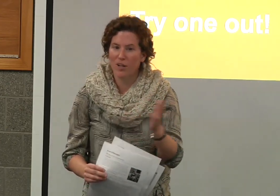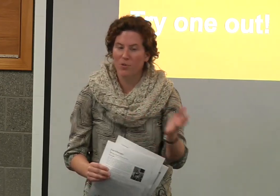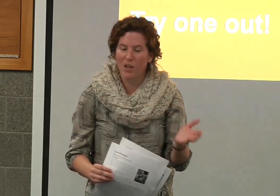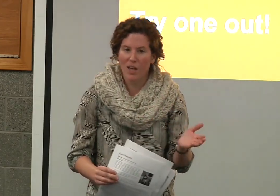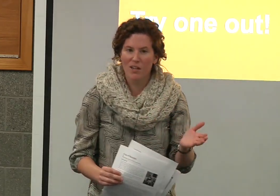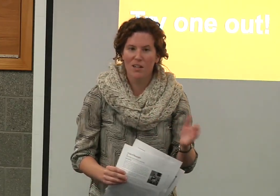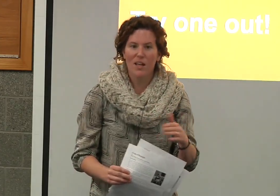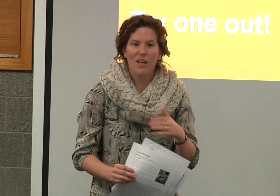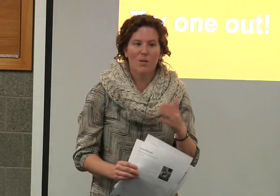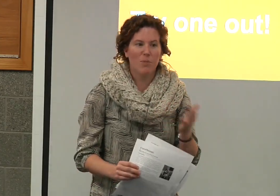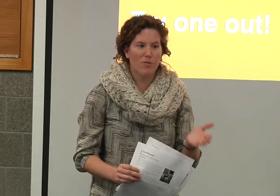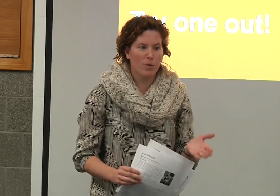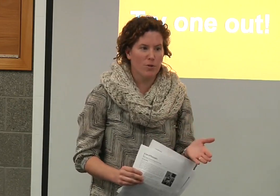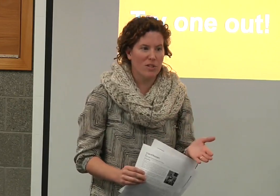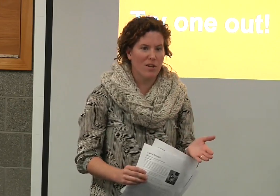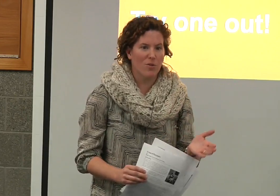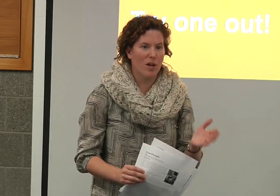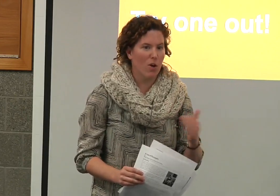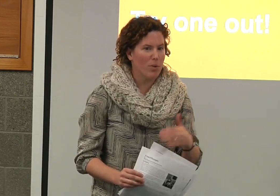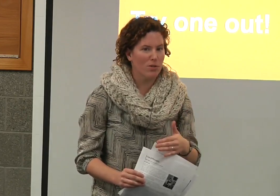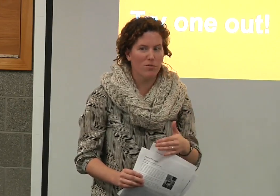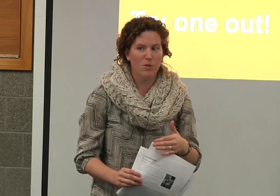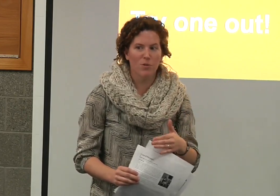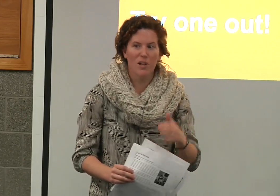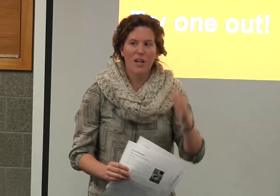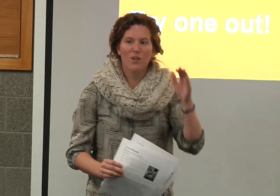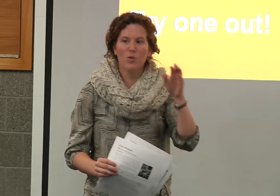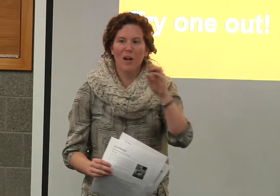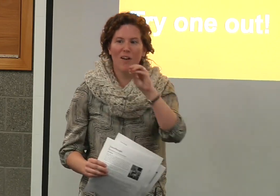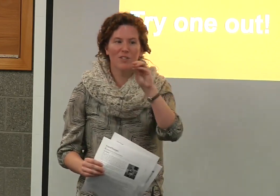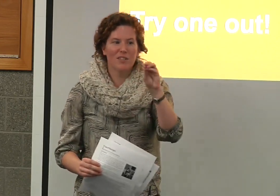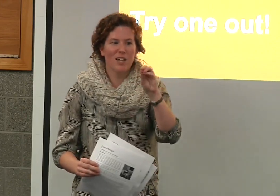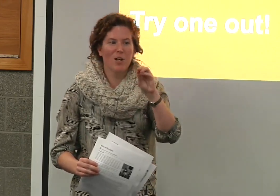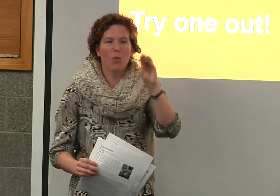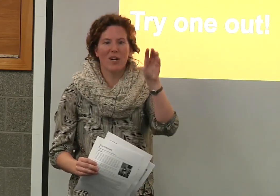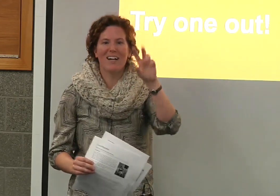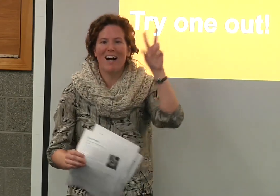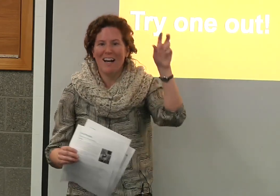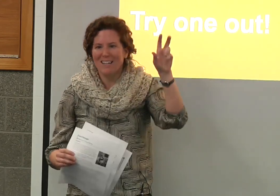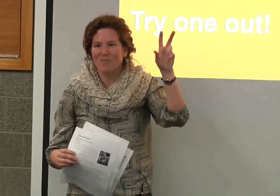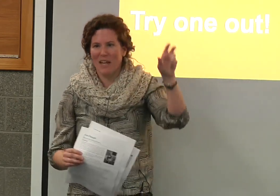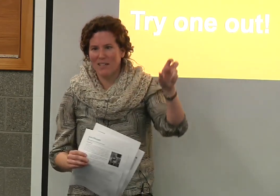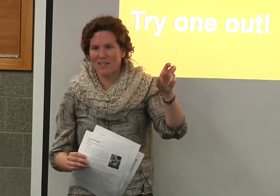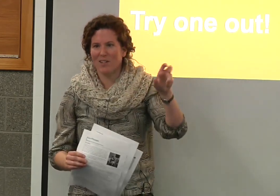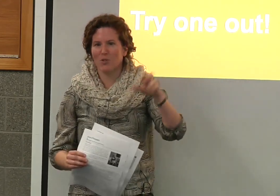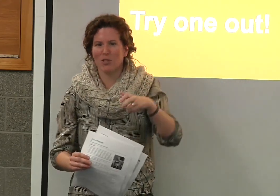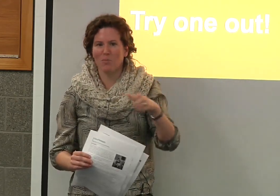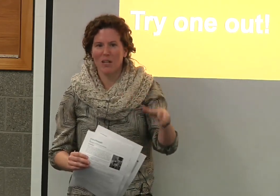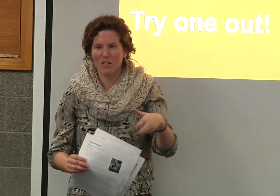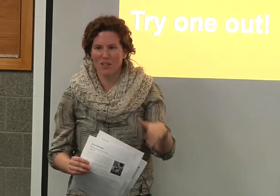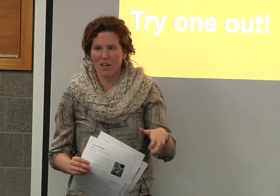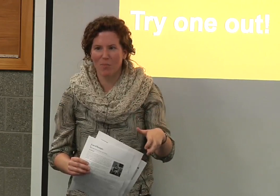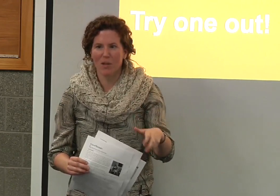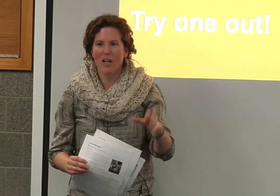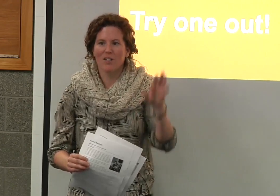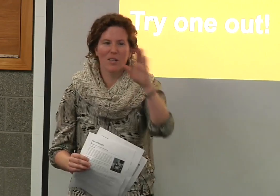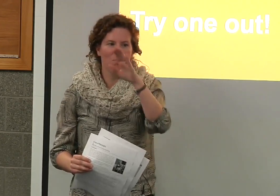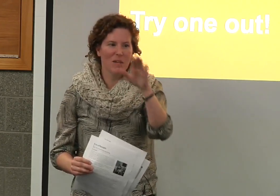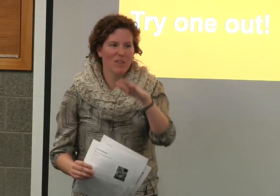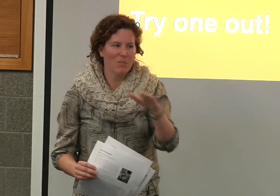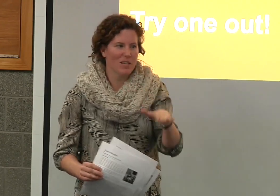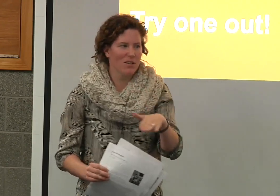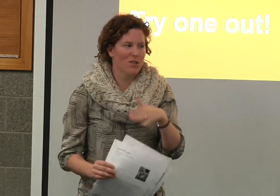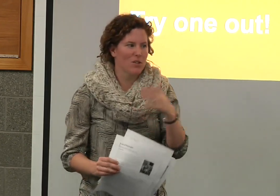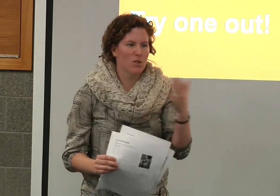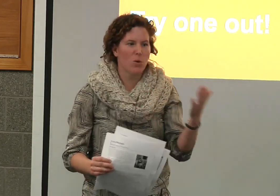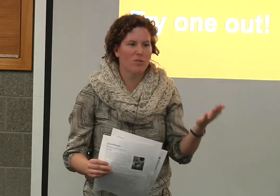wanted to publish one, and you can, in Buffalo Center, they are peer reviewed, you would have to say what kind of case study you're submitting to them,